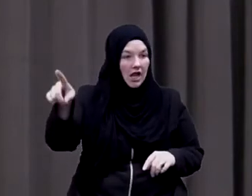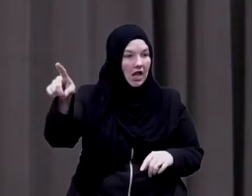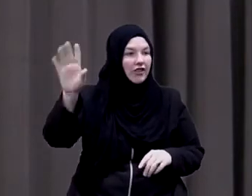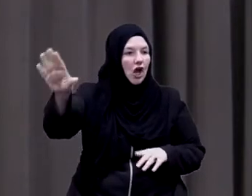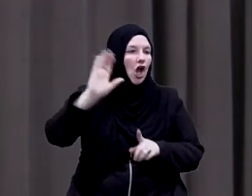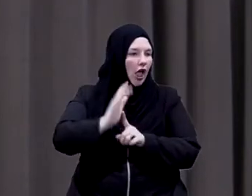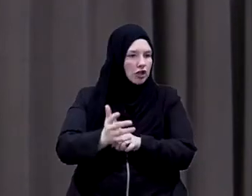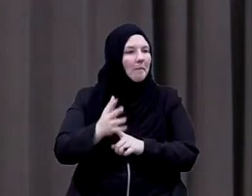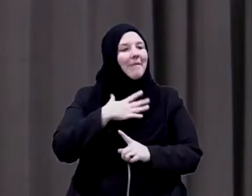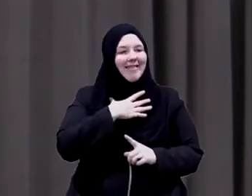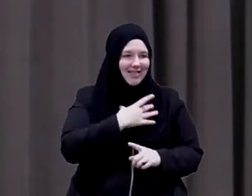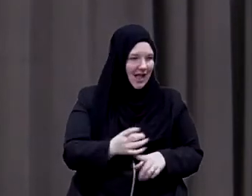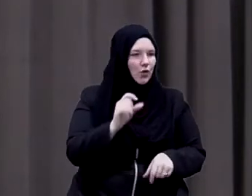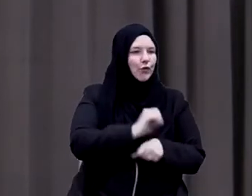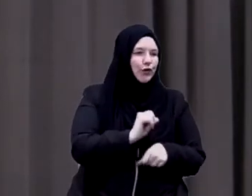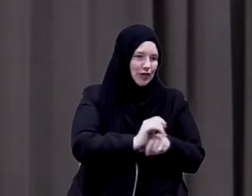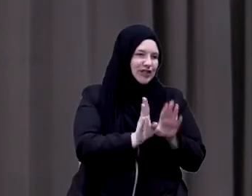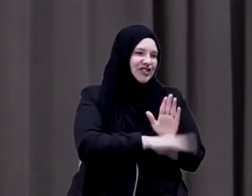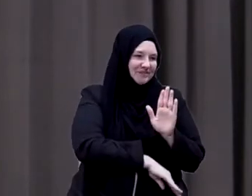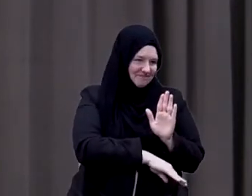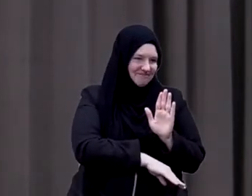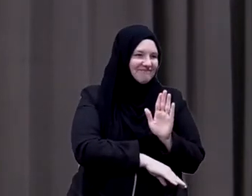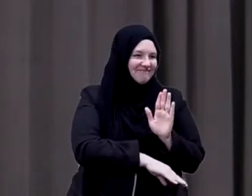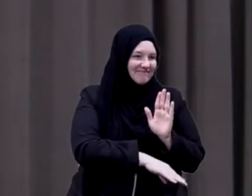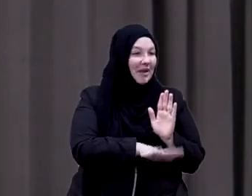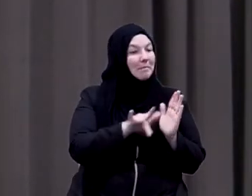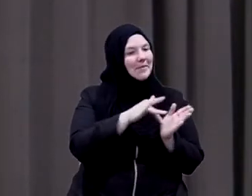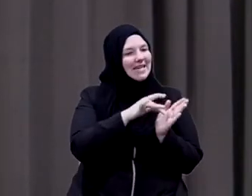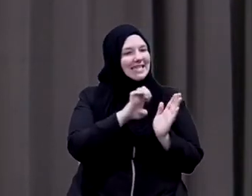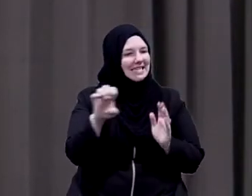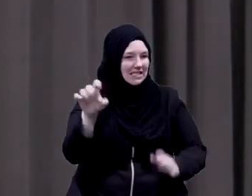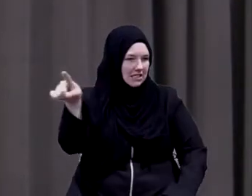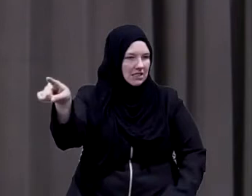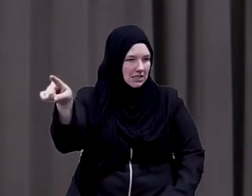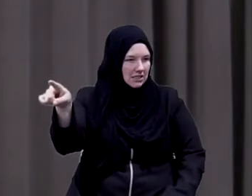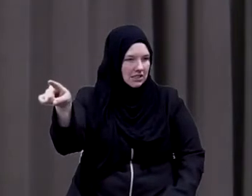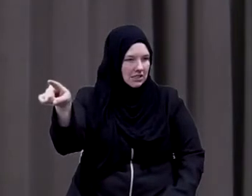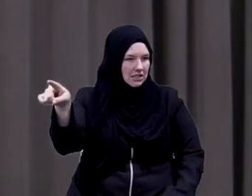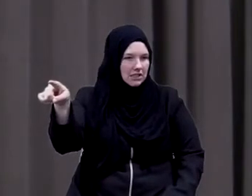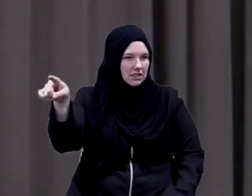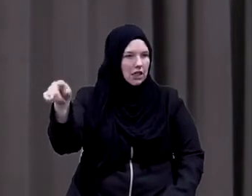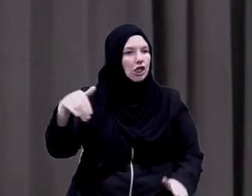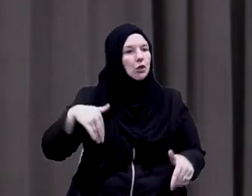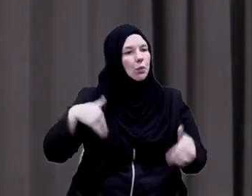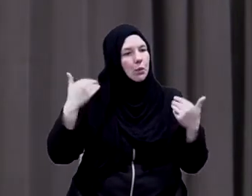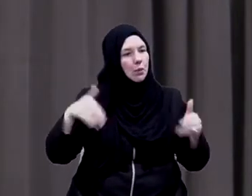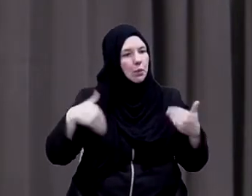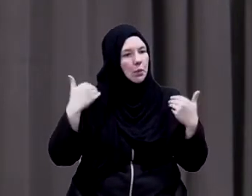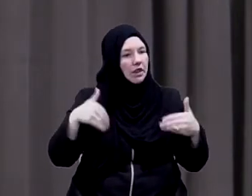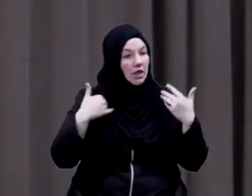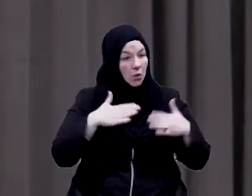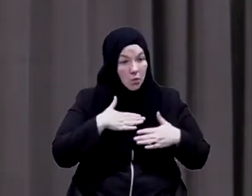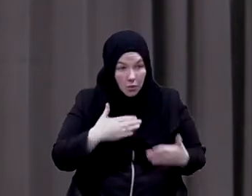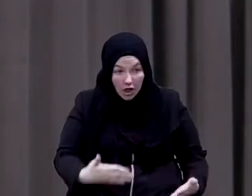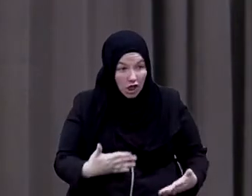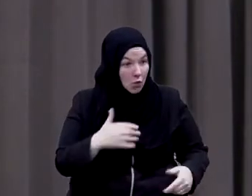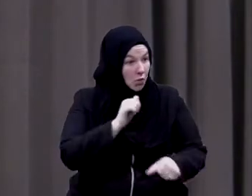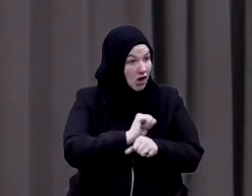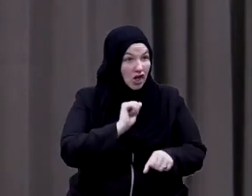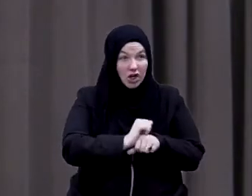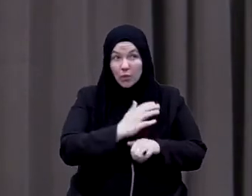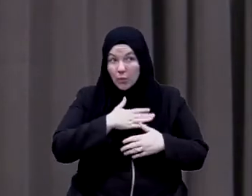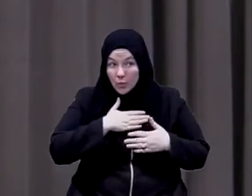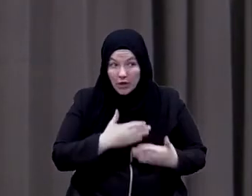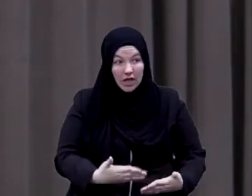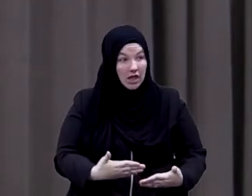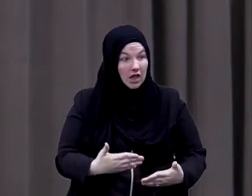labor, because the Middle East is exporting youth who are willing to risk their life